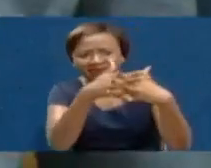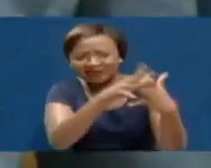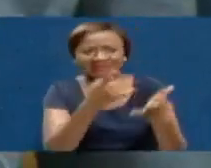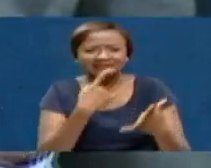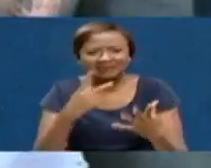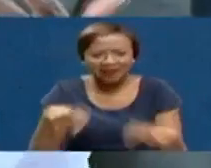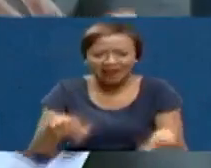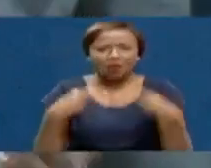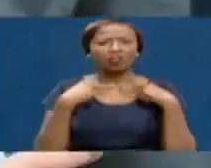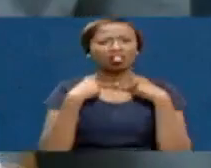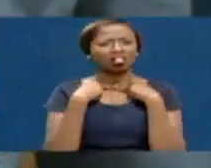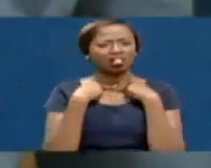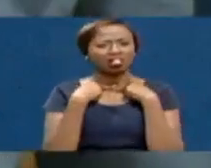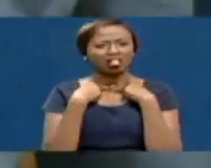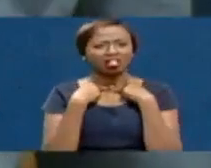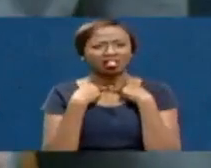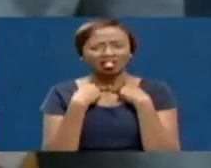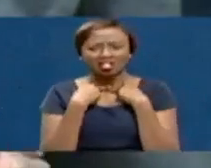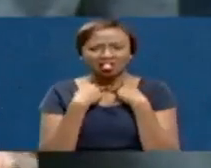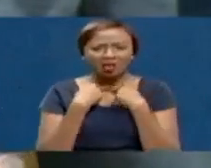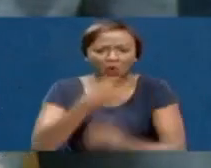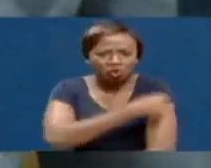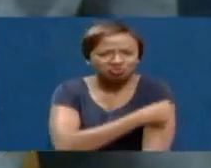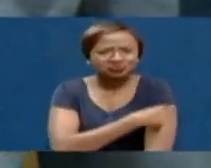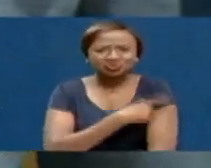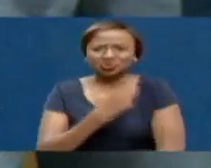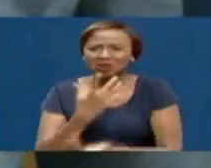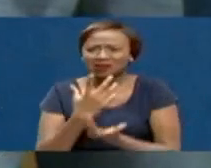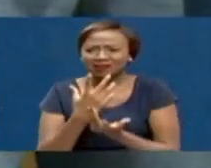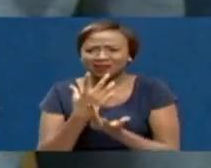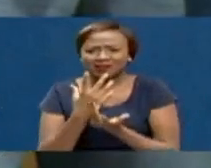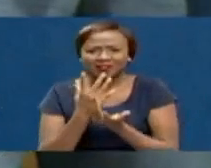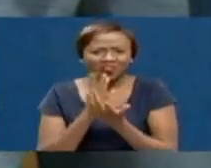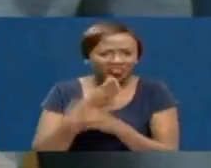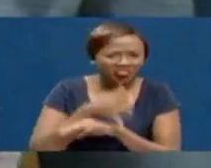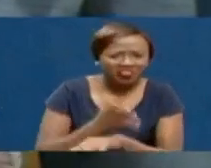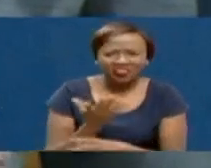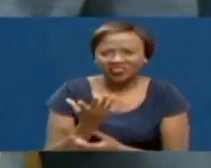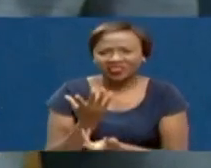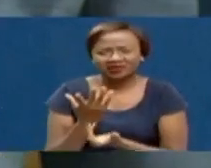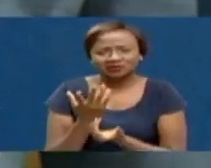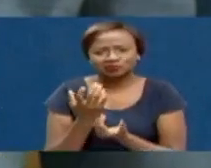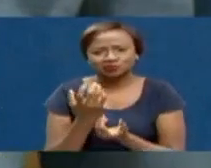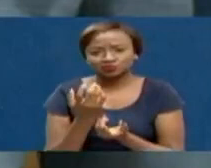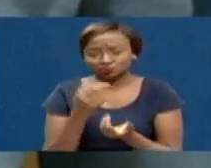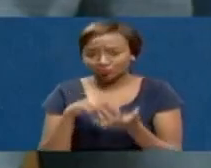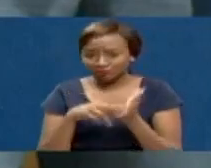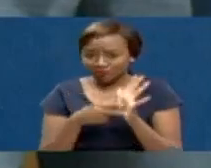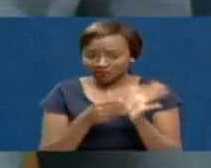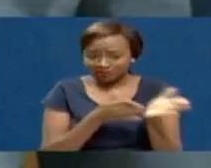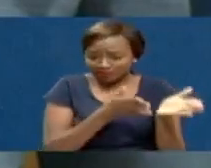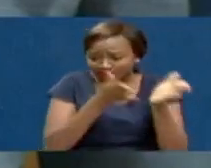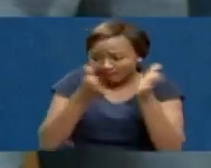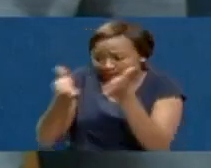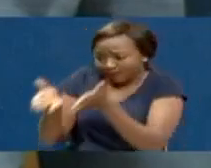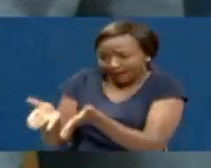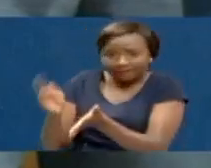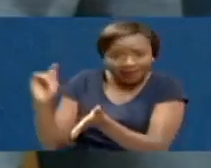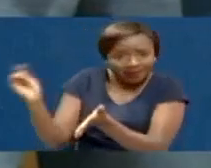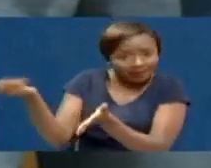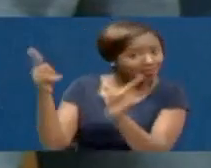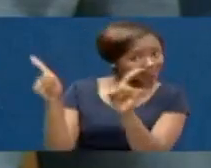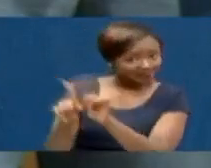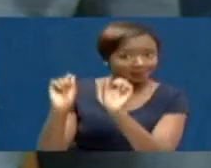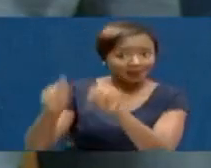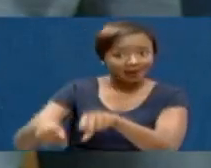other, and their health facilities have also been overrun. Isn't it realistic to imagine that it